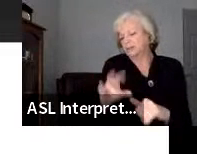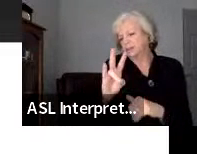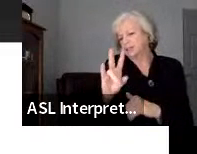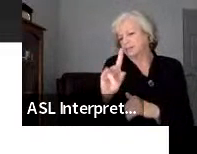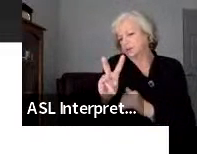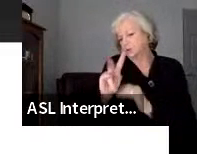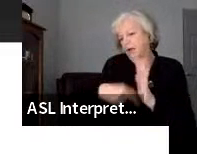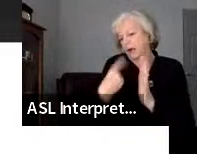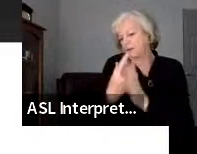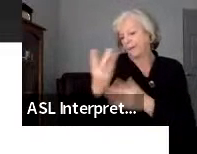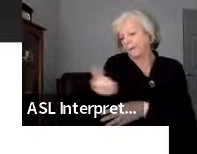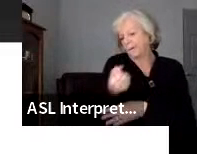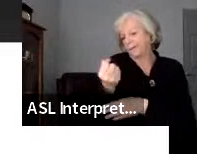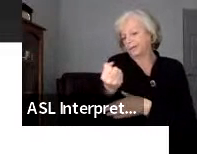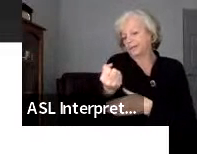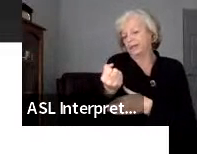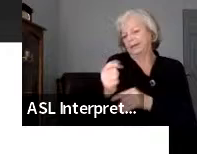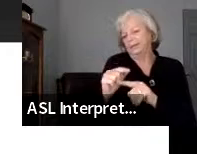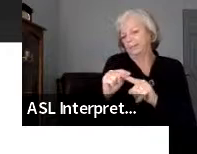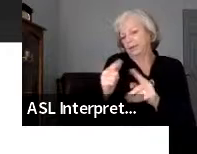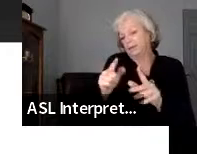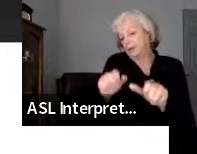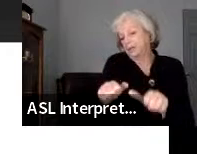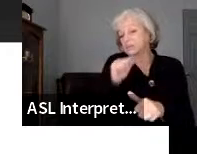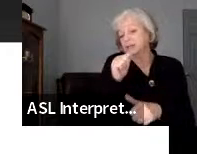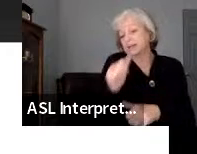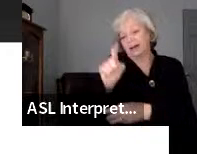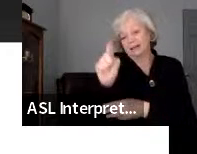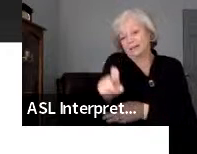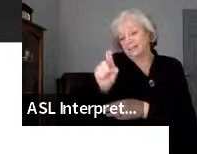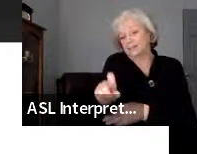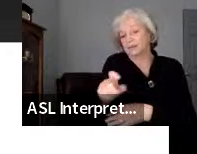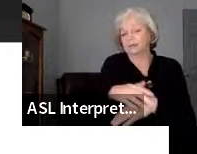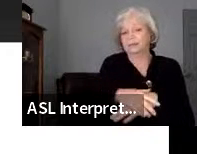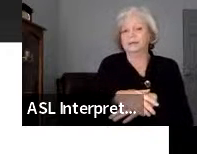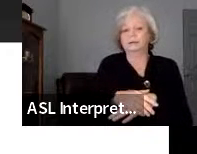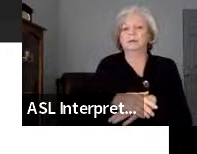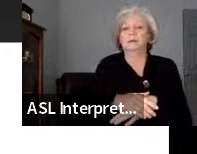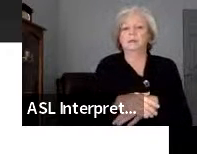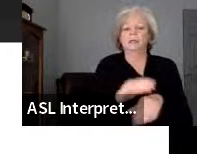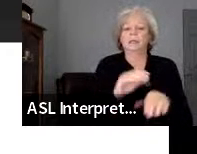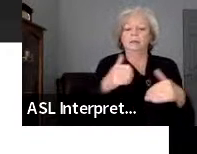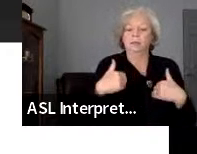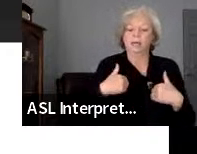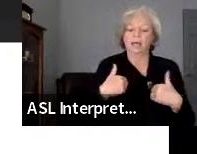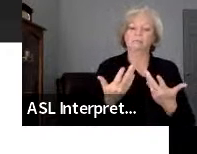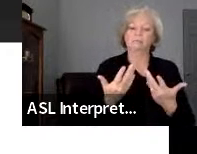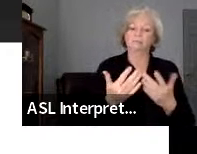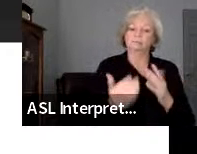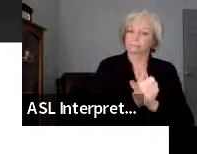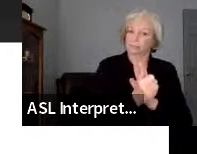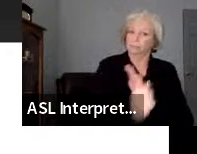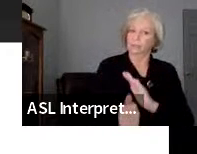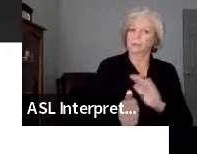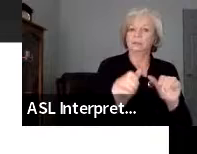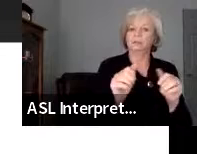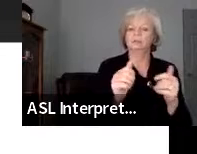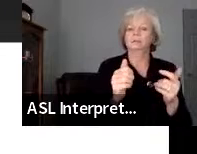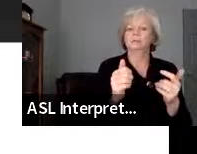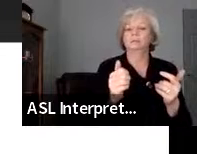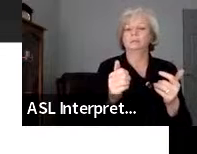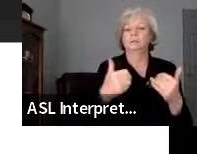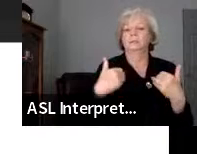not necessary. And then we also have the ability to refer for services or transport to